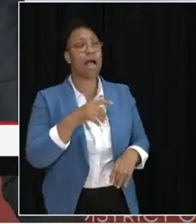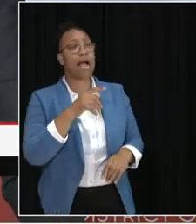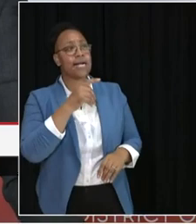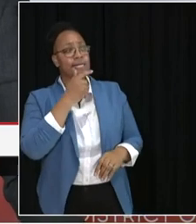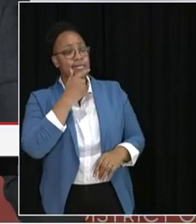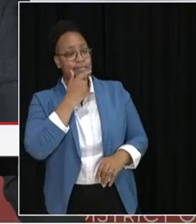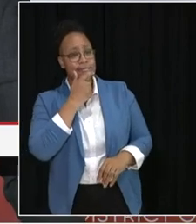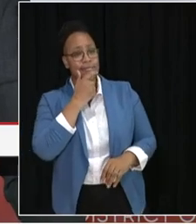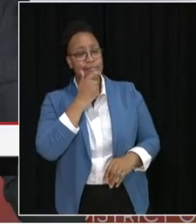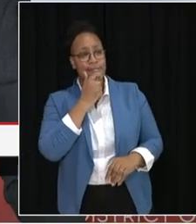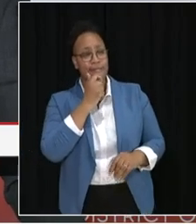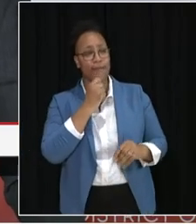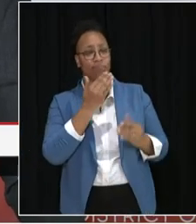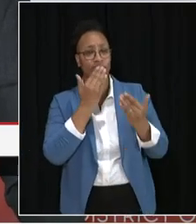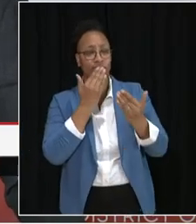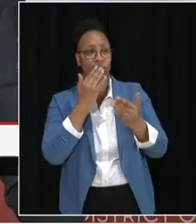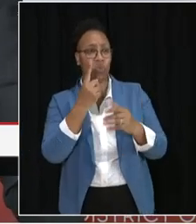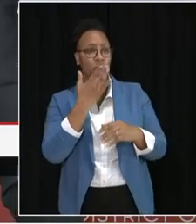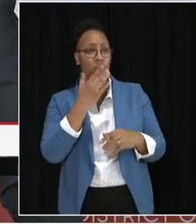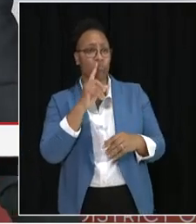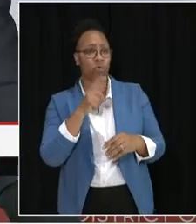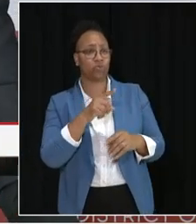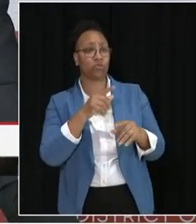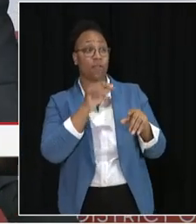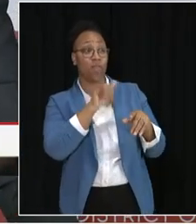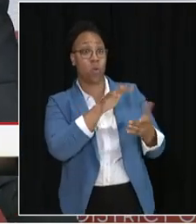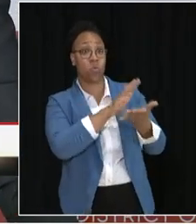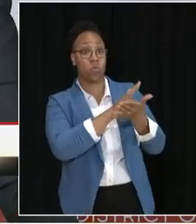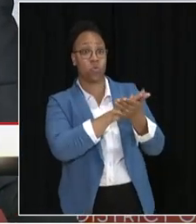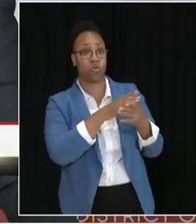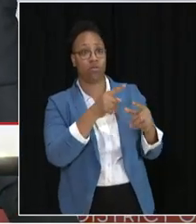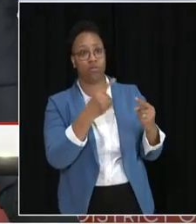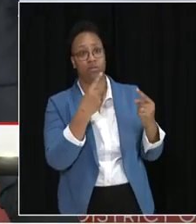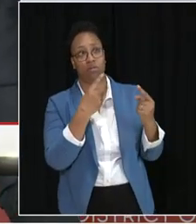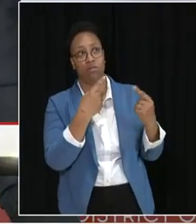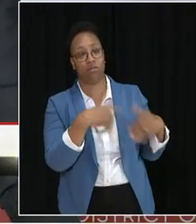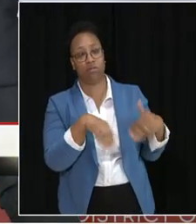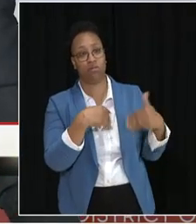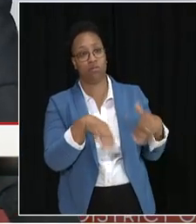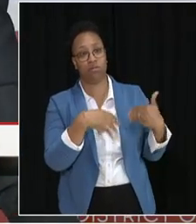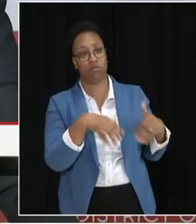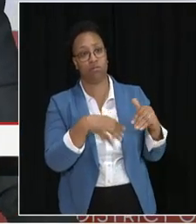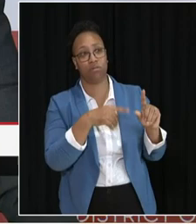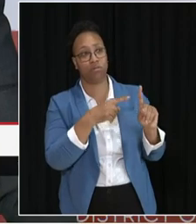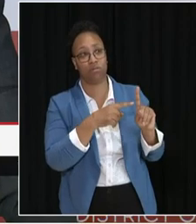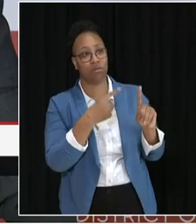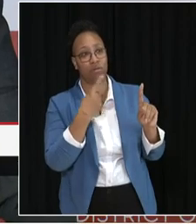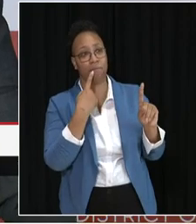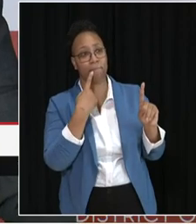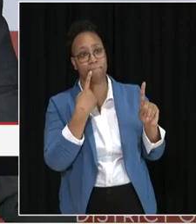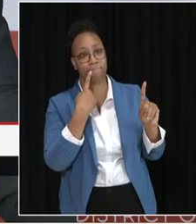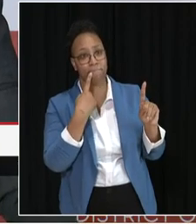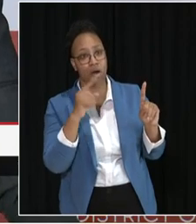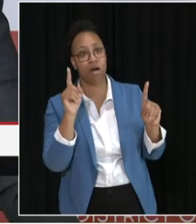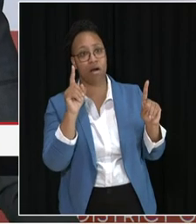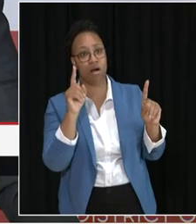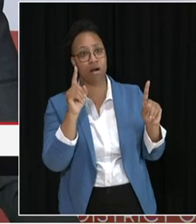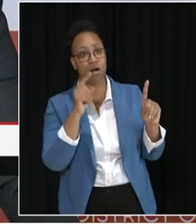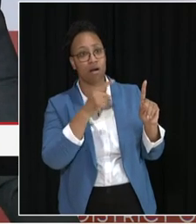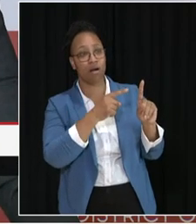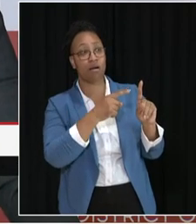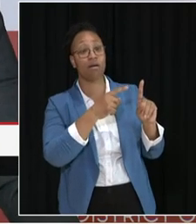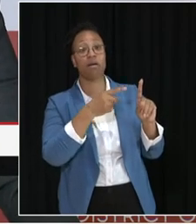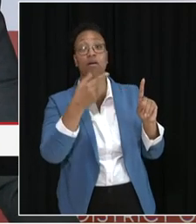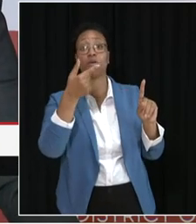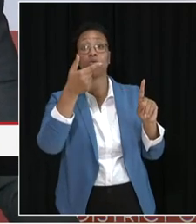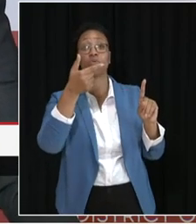that the school has been very successful, has had a very high graduation rate. Students have gone on to be very successful in